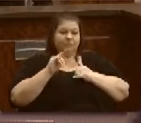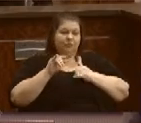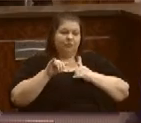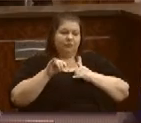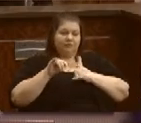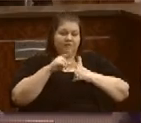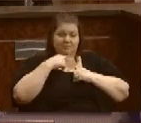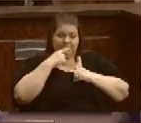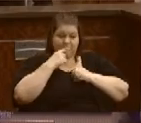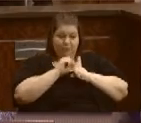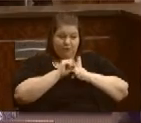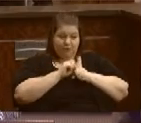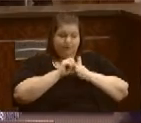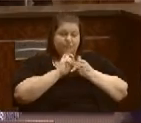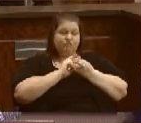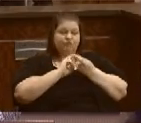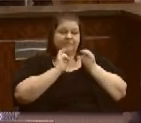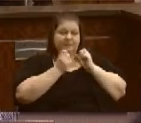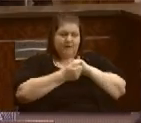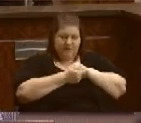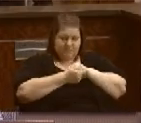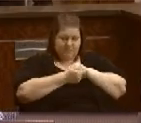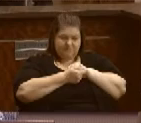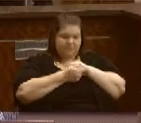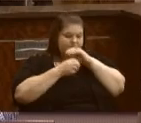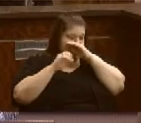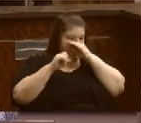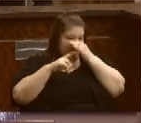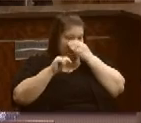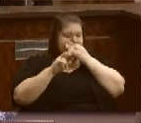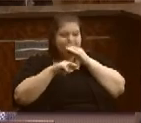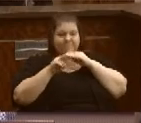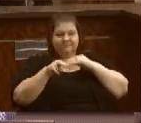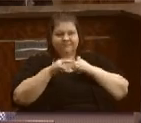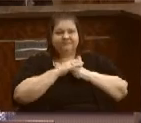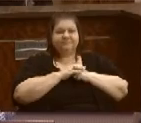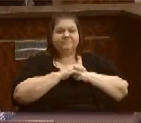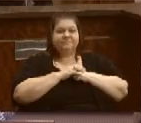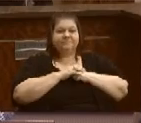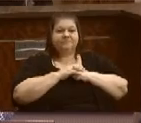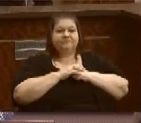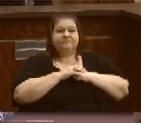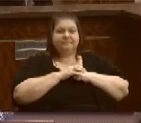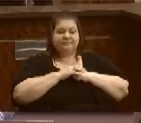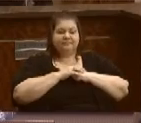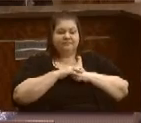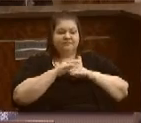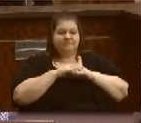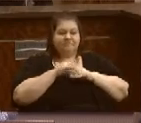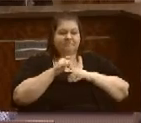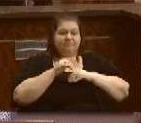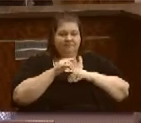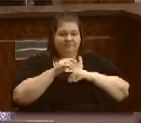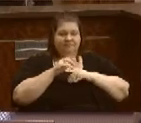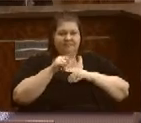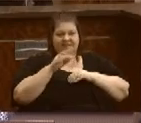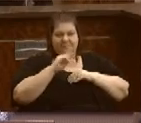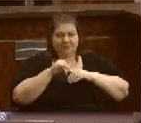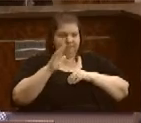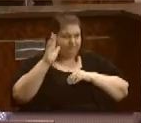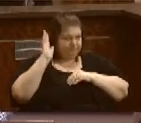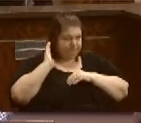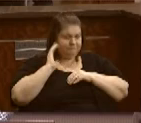Works, revised September 22nd, 2015. Under date of April 13, 2015, a